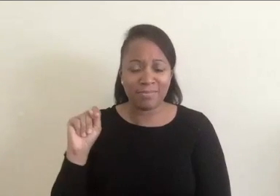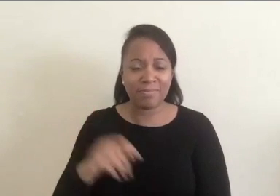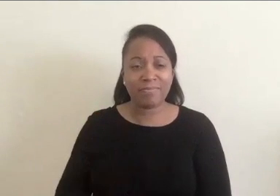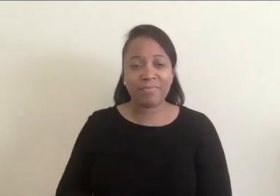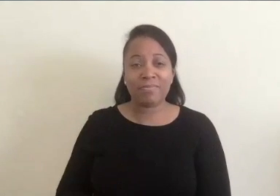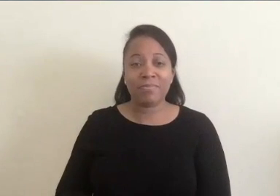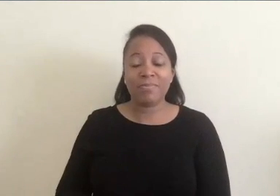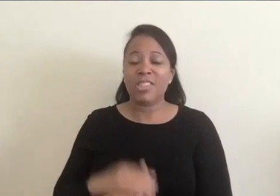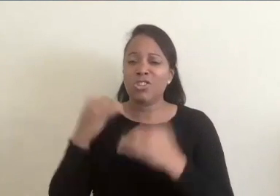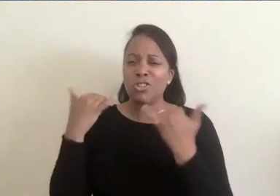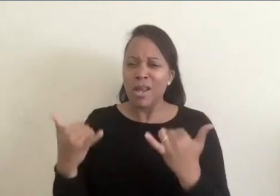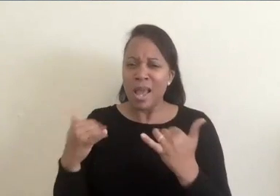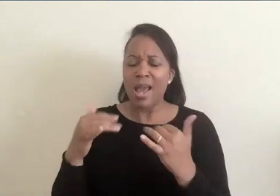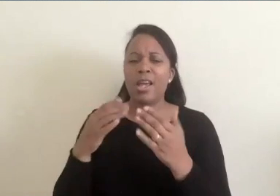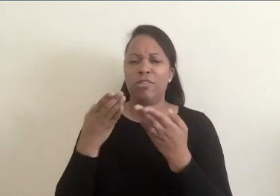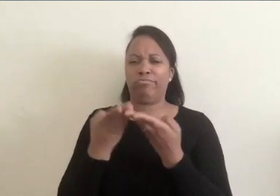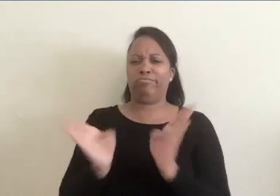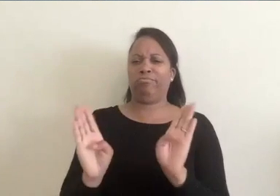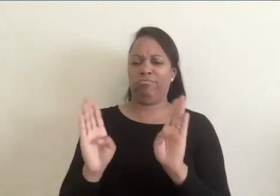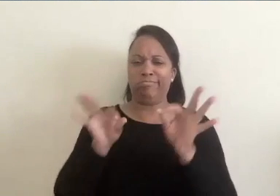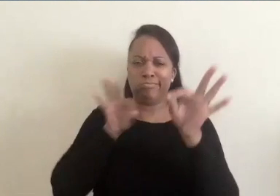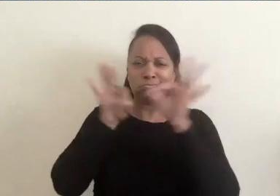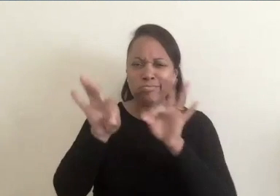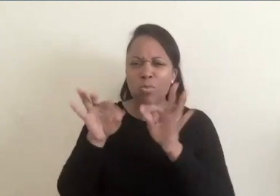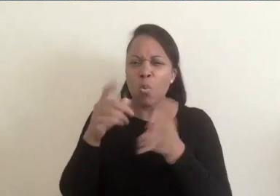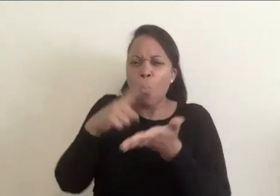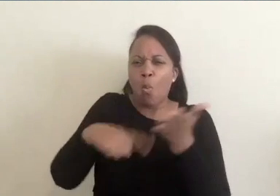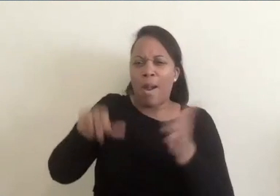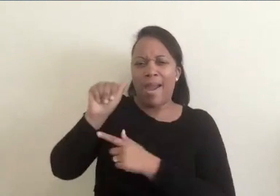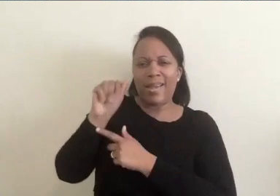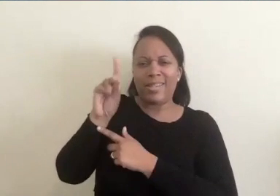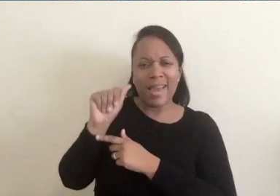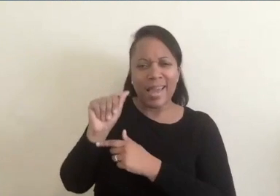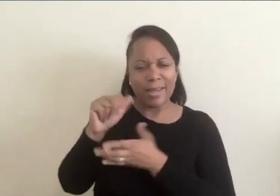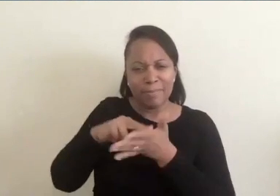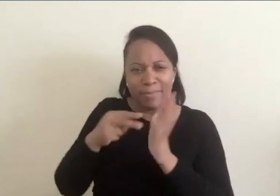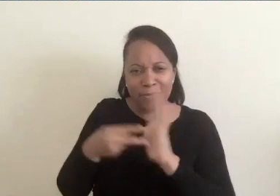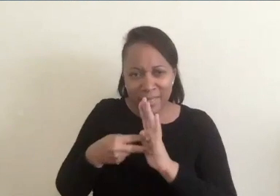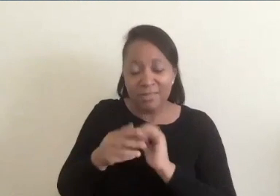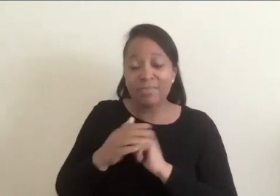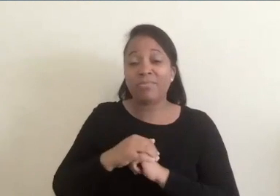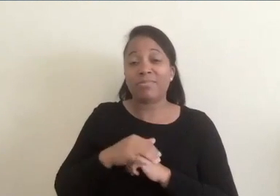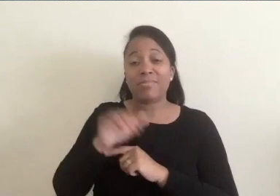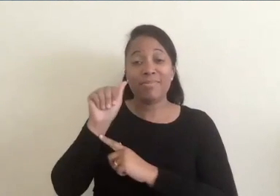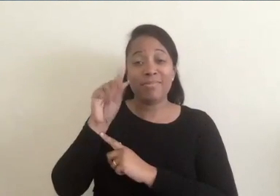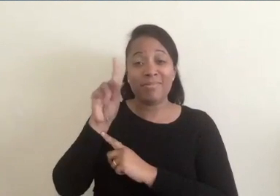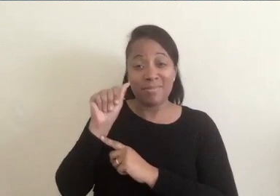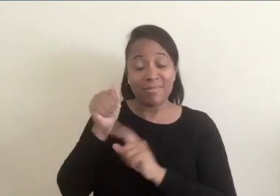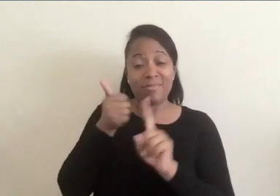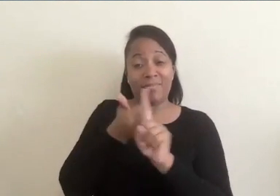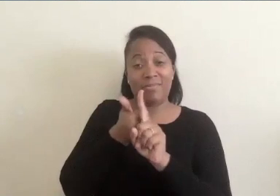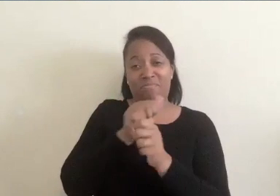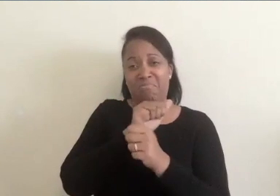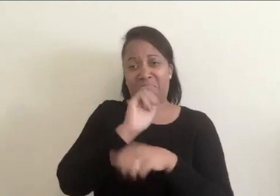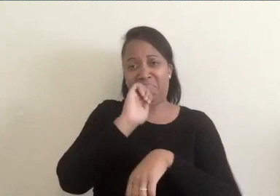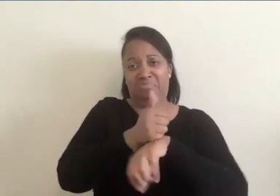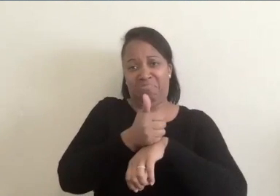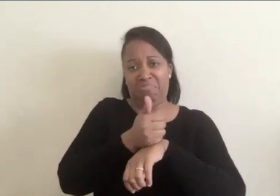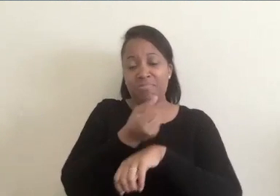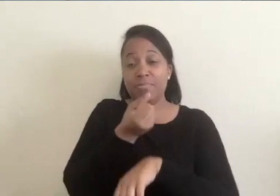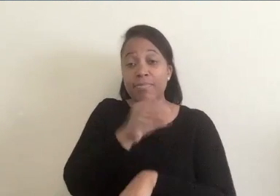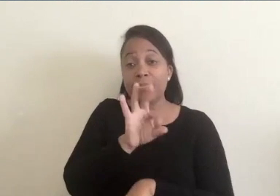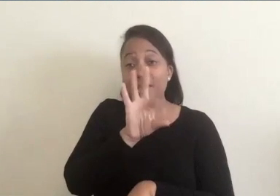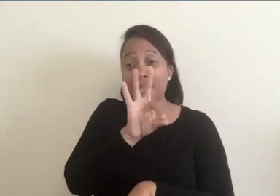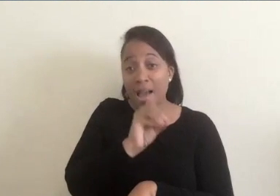off today with an ADA overview, the American with Disabilities Act. As you can see, the ADA was passed